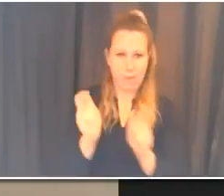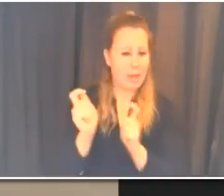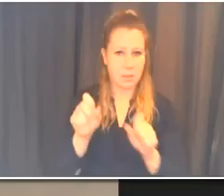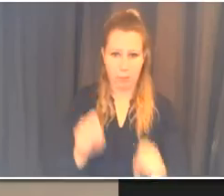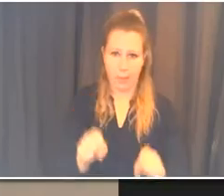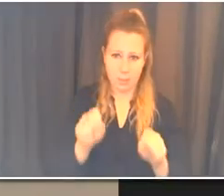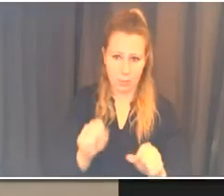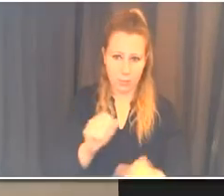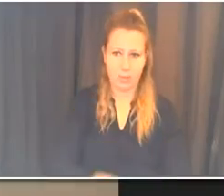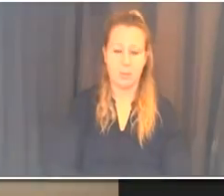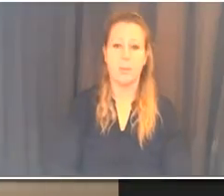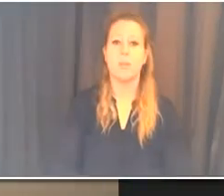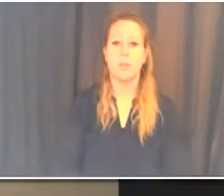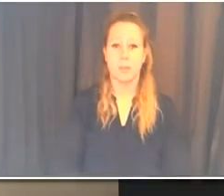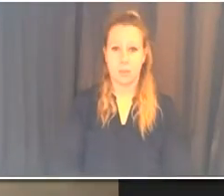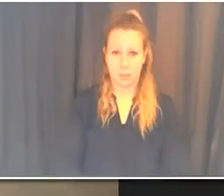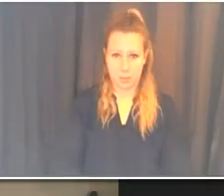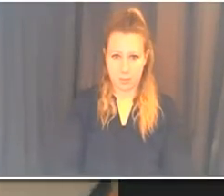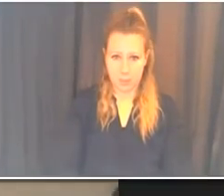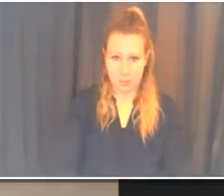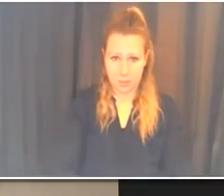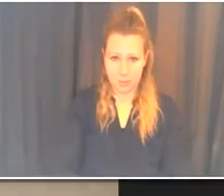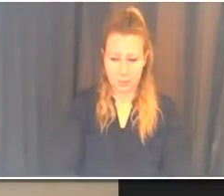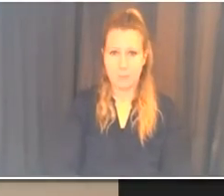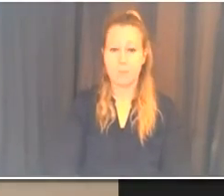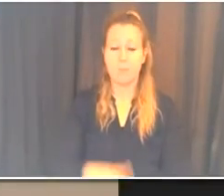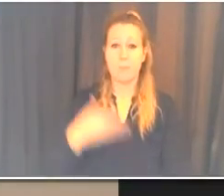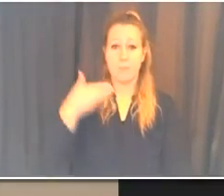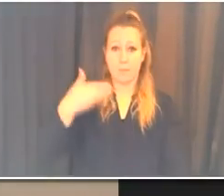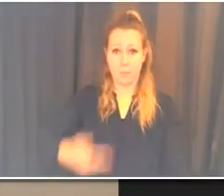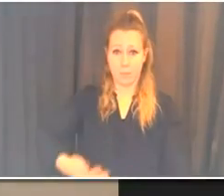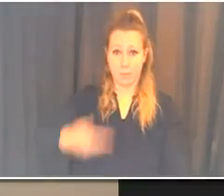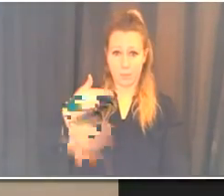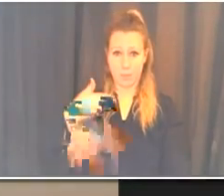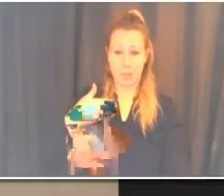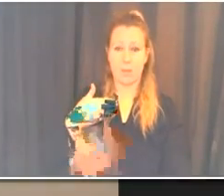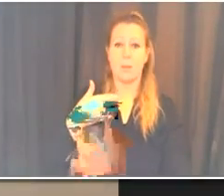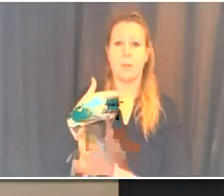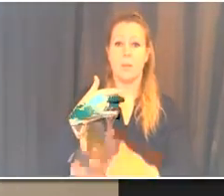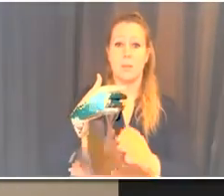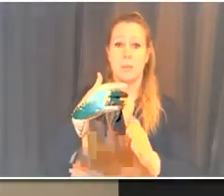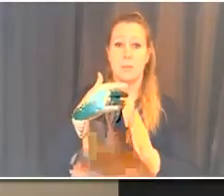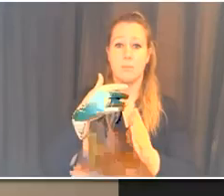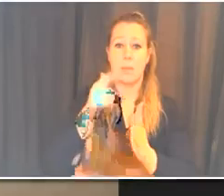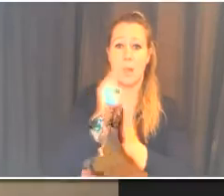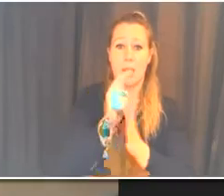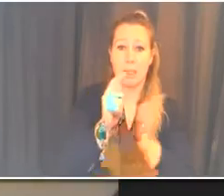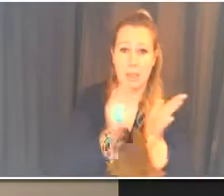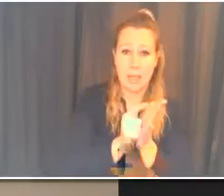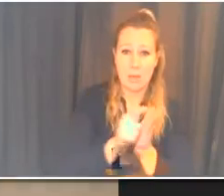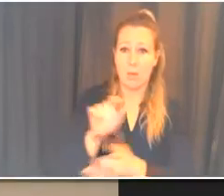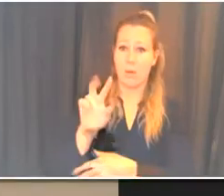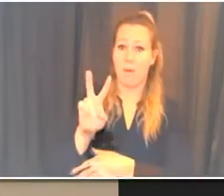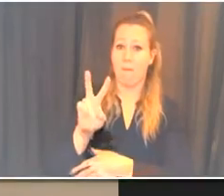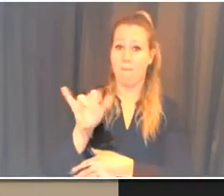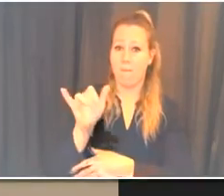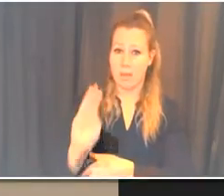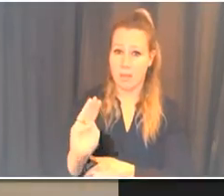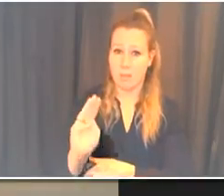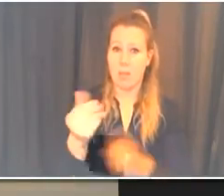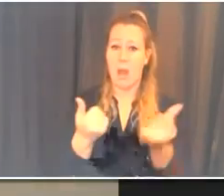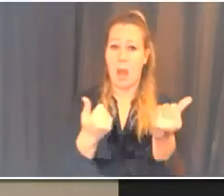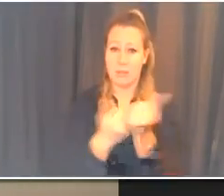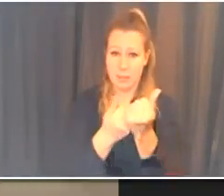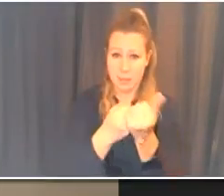I do the similar work that you do I just want to let you know what we are doing to navigate um the